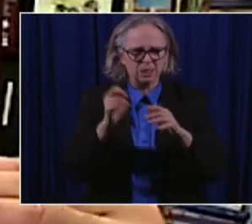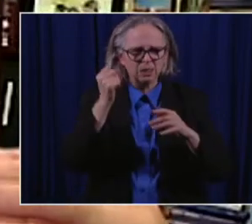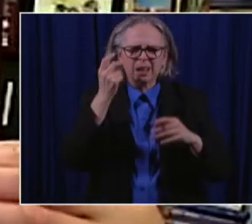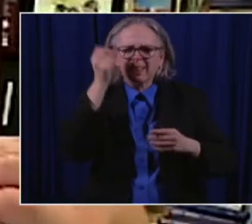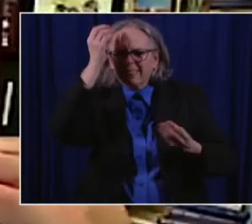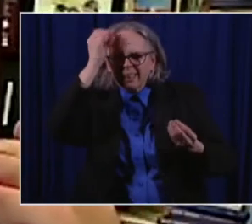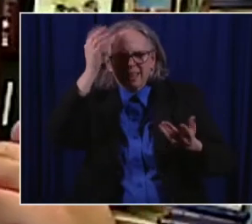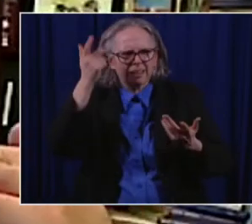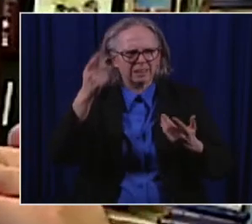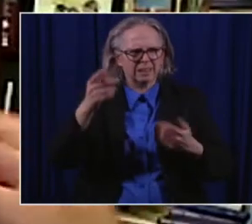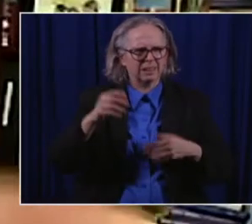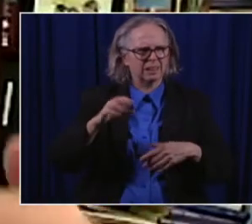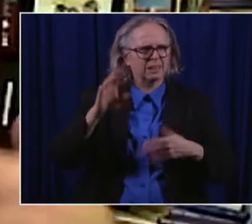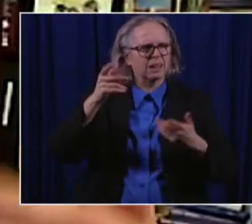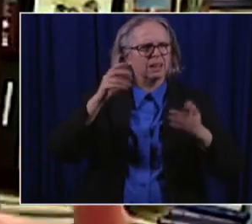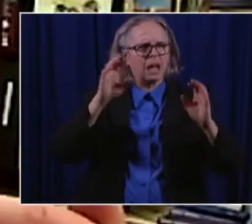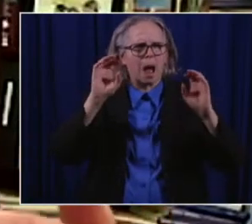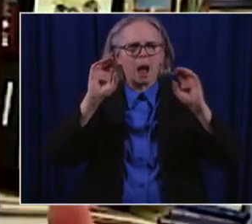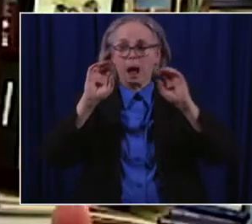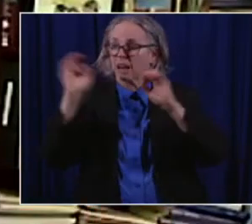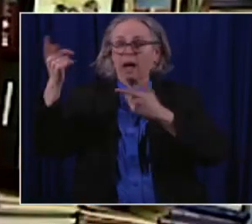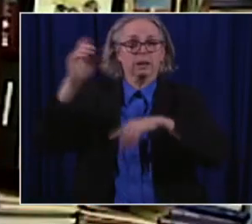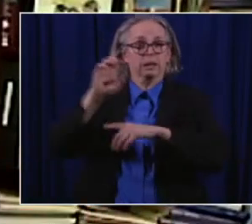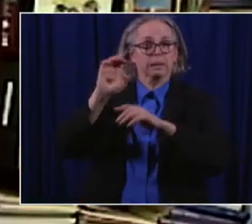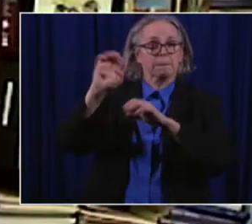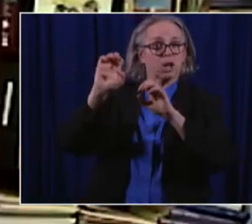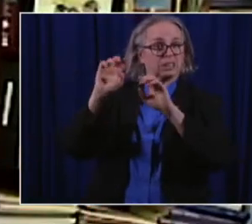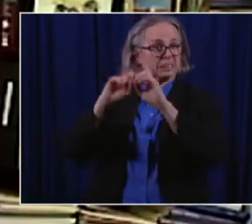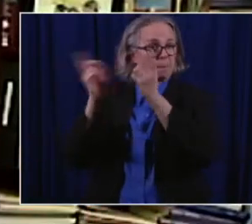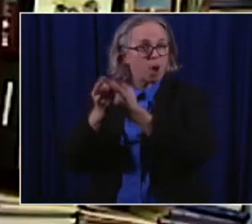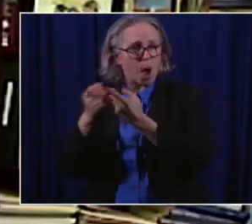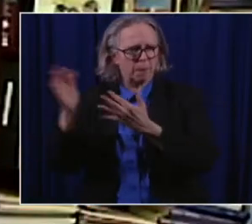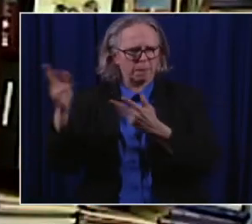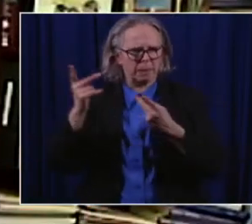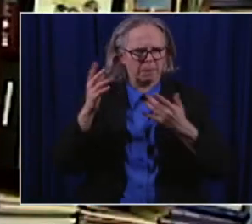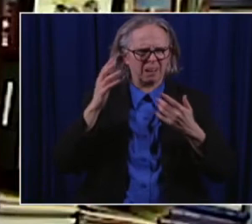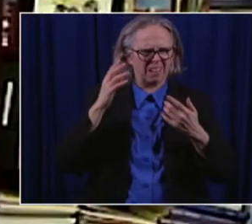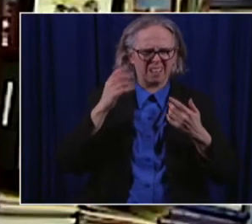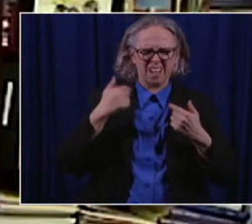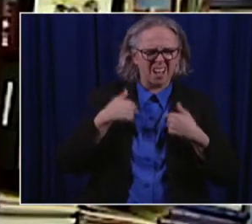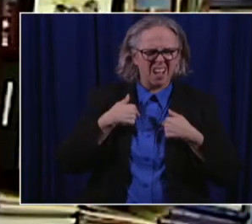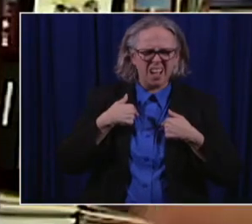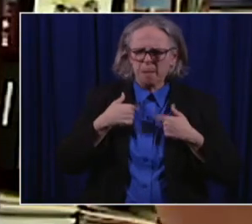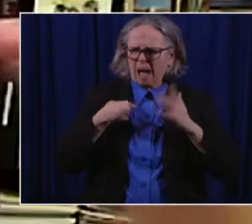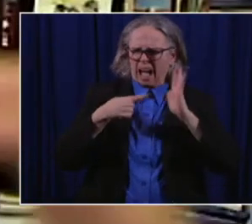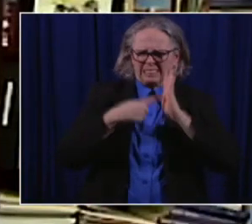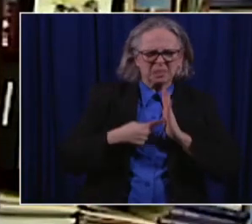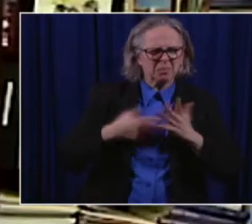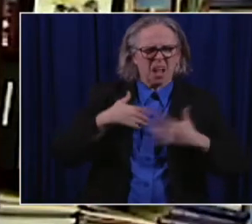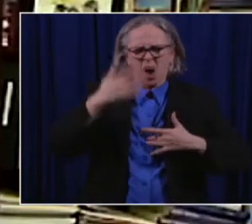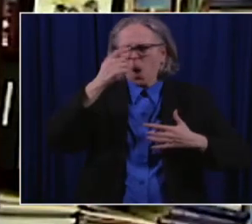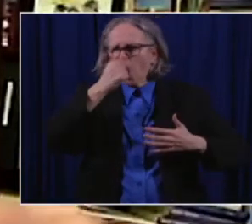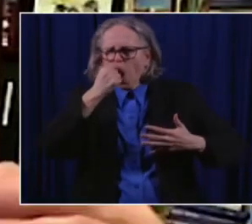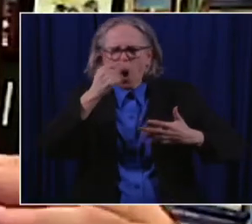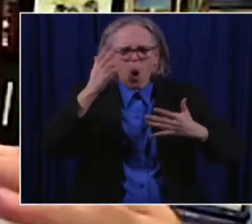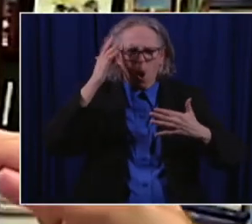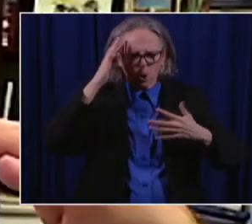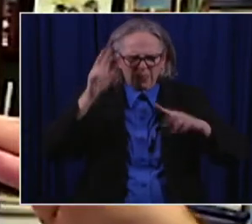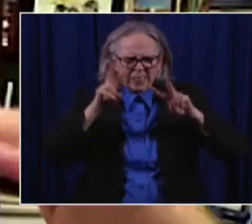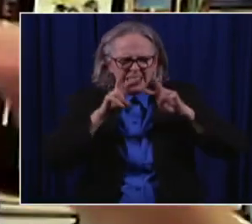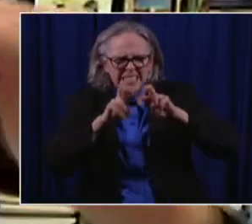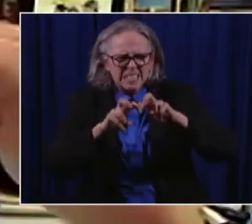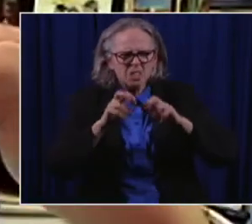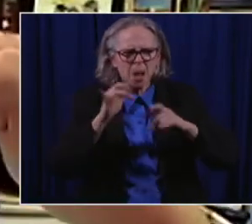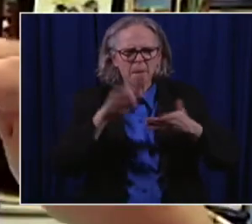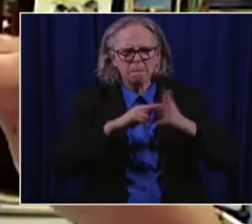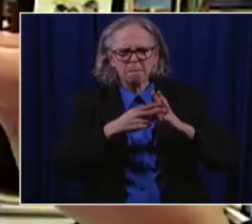visits where people are describing COVID-like symptoms or viral-like symptoms. It's not like that's now at a low rate.